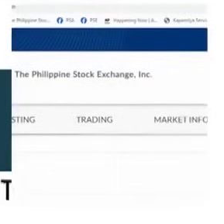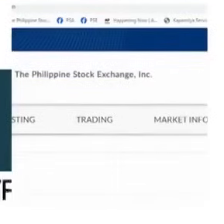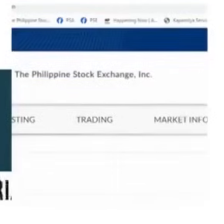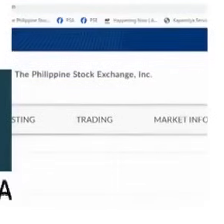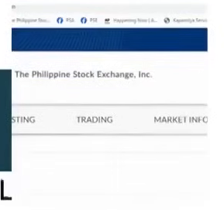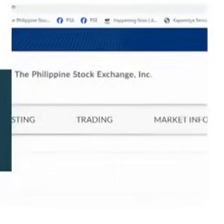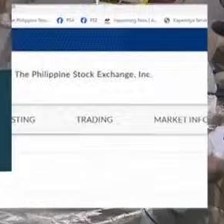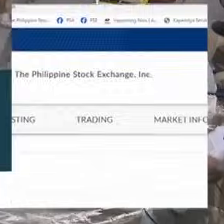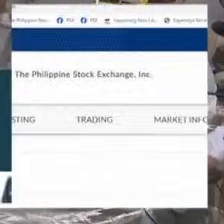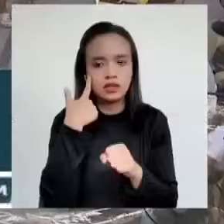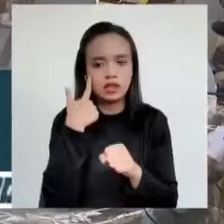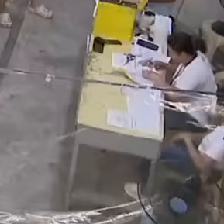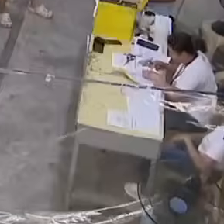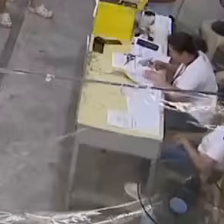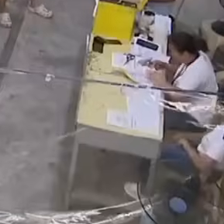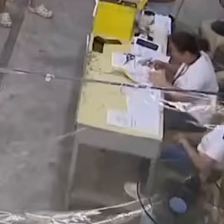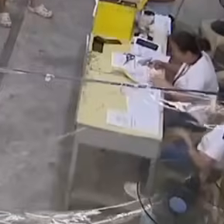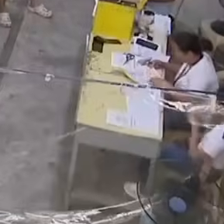million pesos.